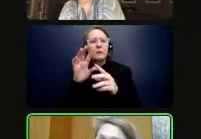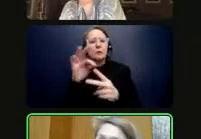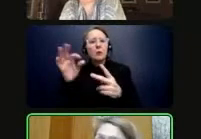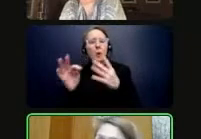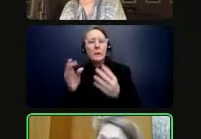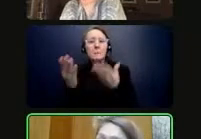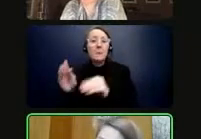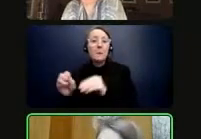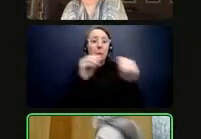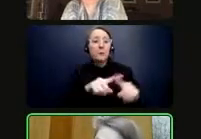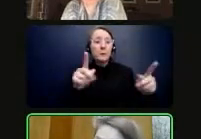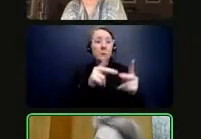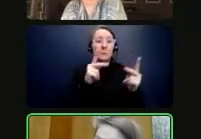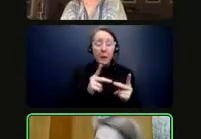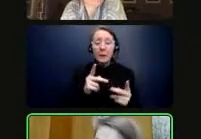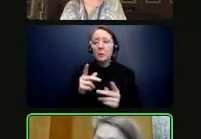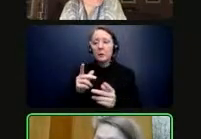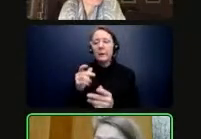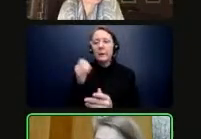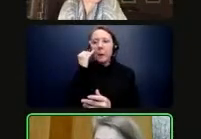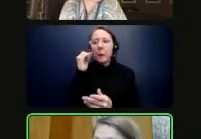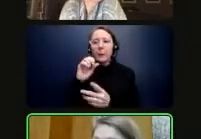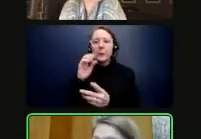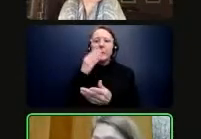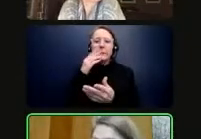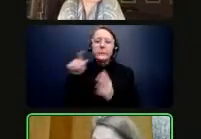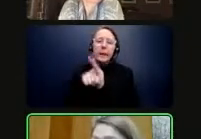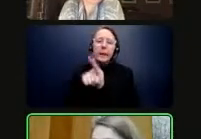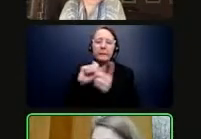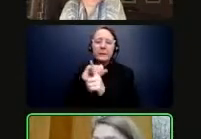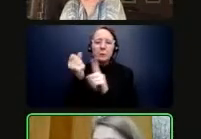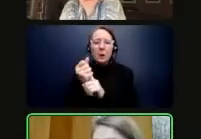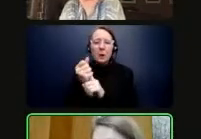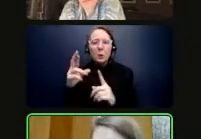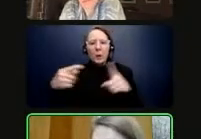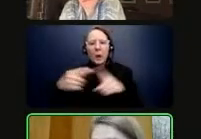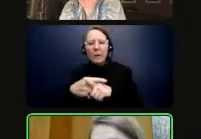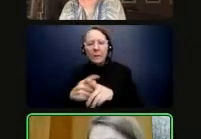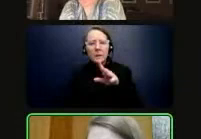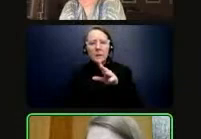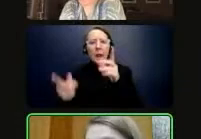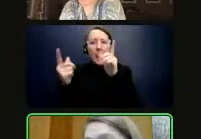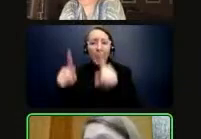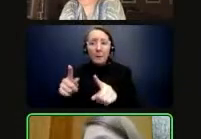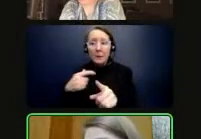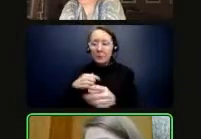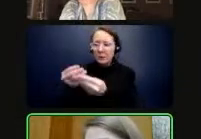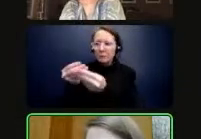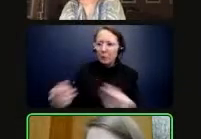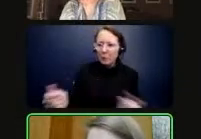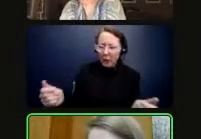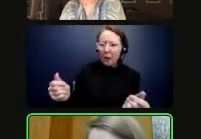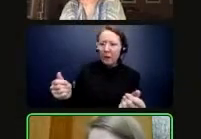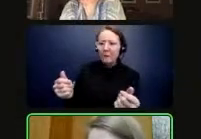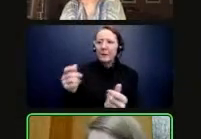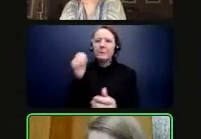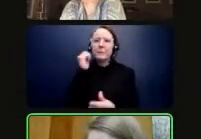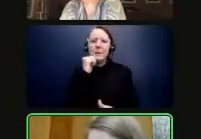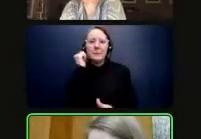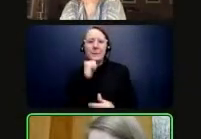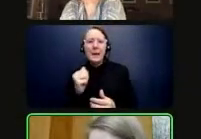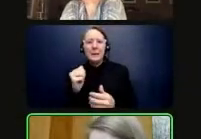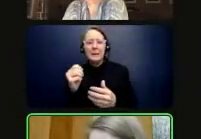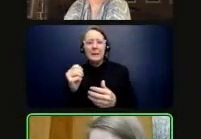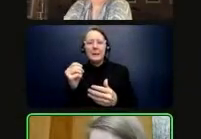resolving de-escalating situations, resolving conflicts. The daily diet that the community depends on us